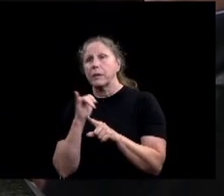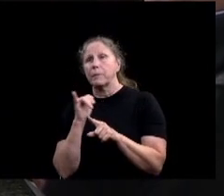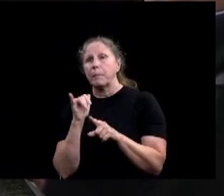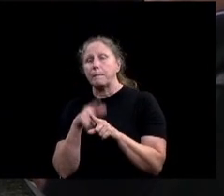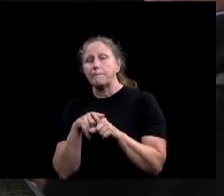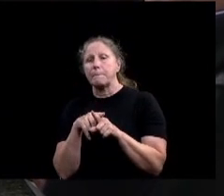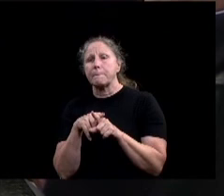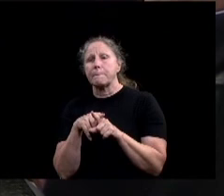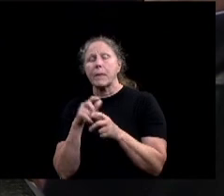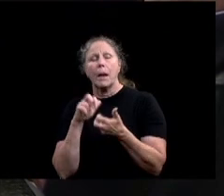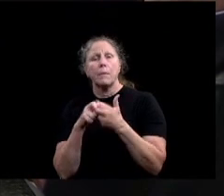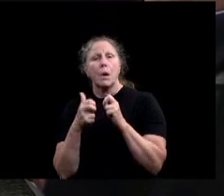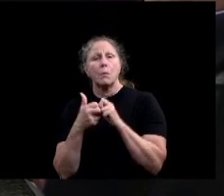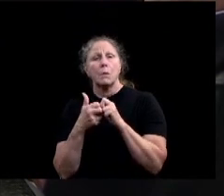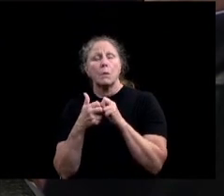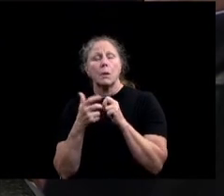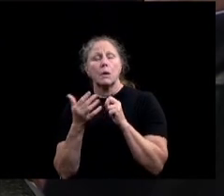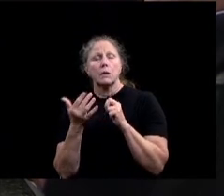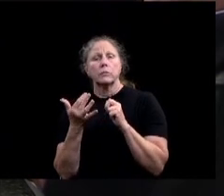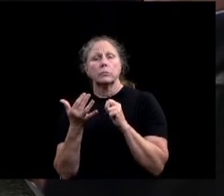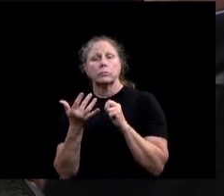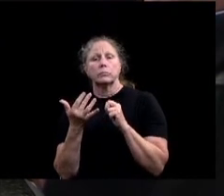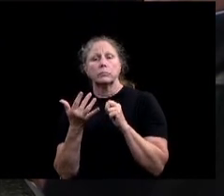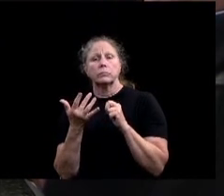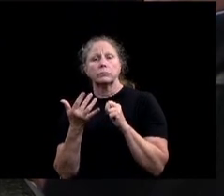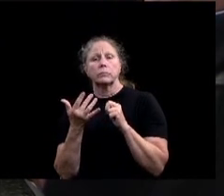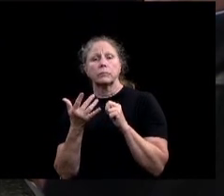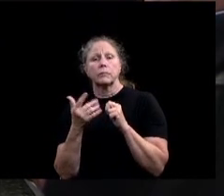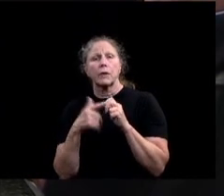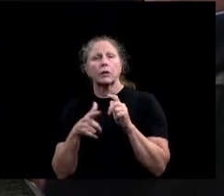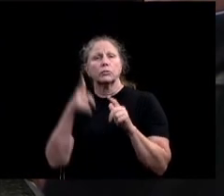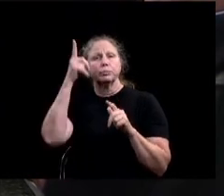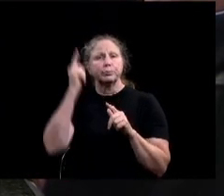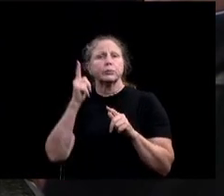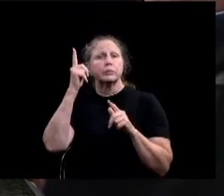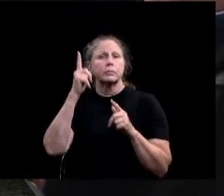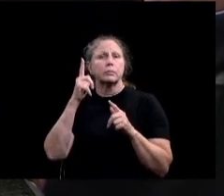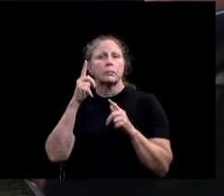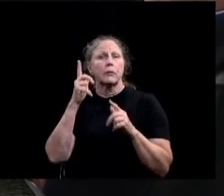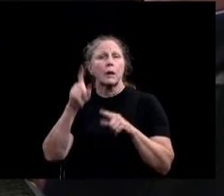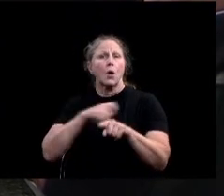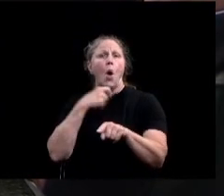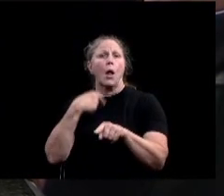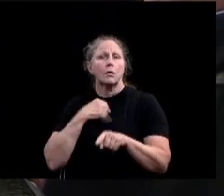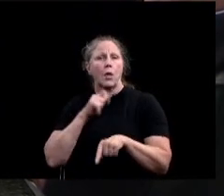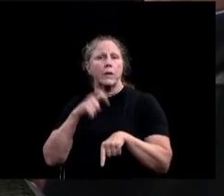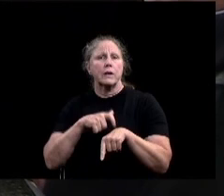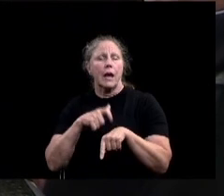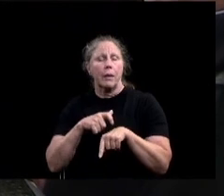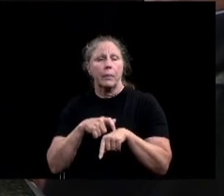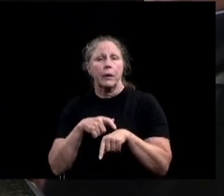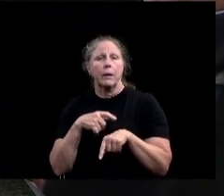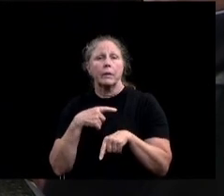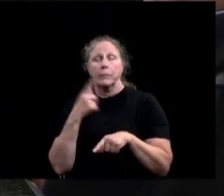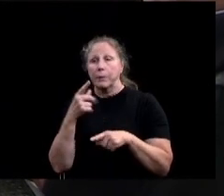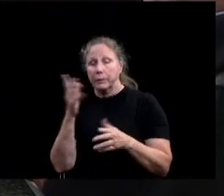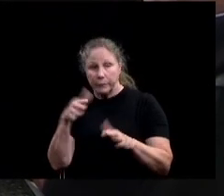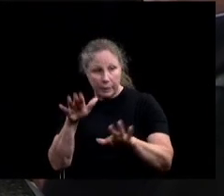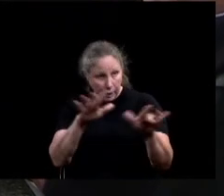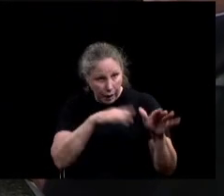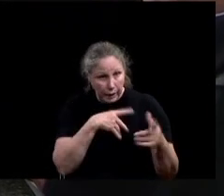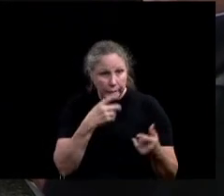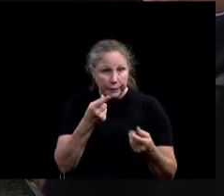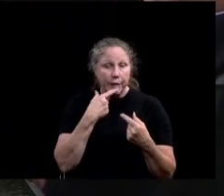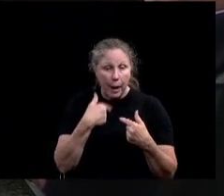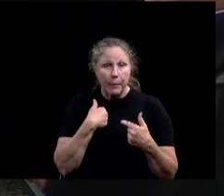of discharge of firearms calls. And I get a lot of feedback from members of the community. But our